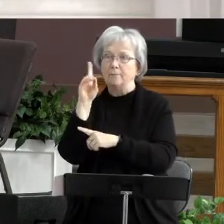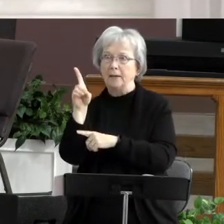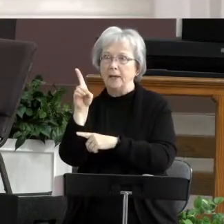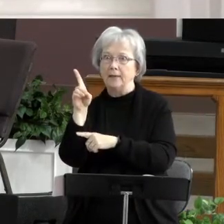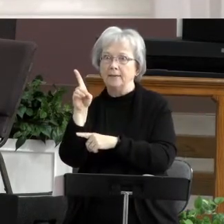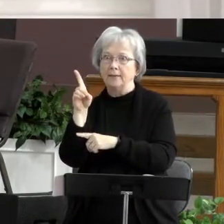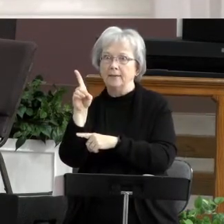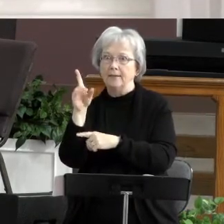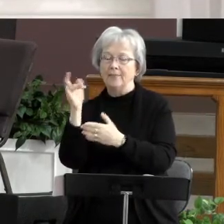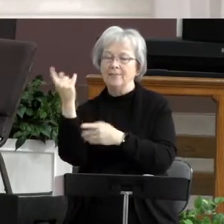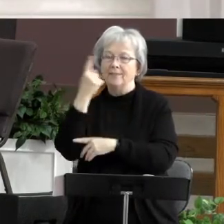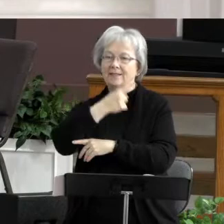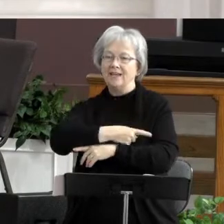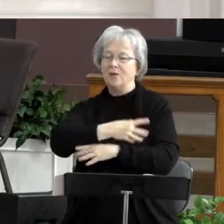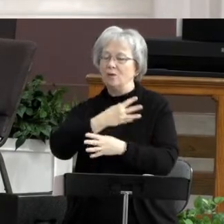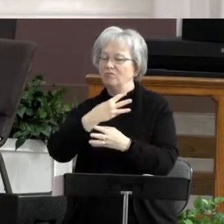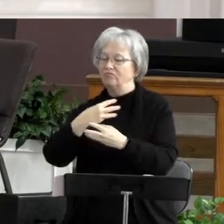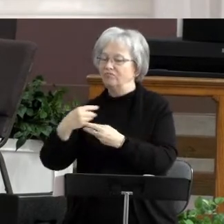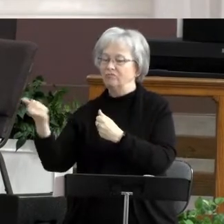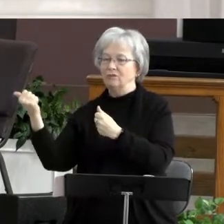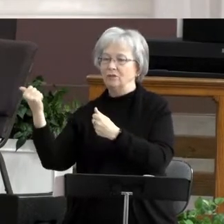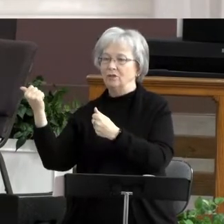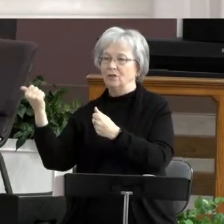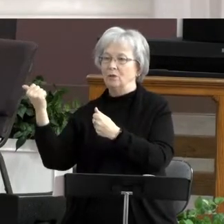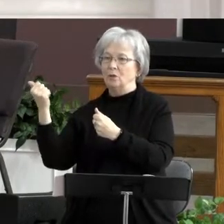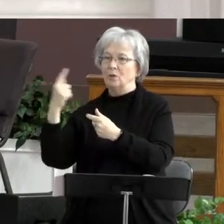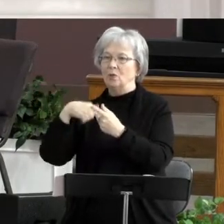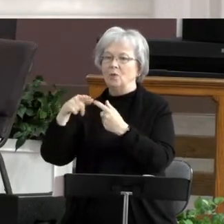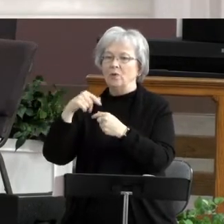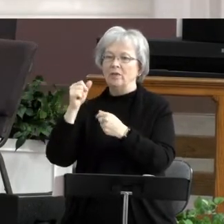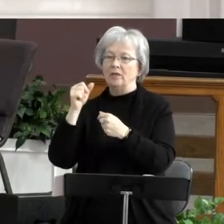away when that anxiety overcomes you.